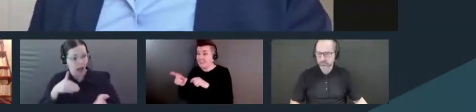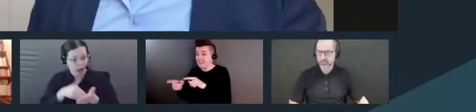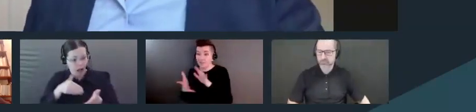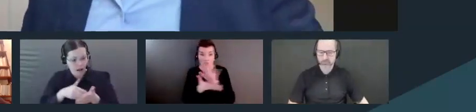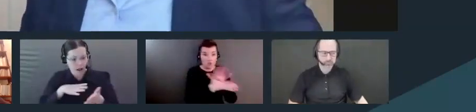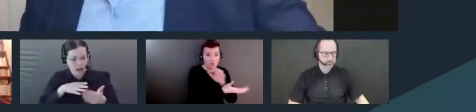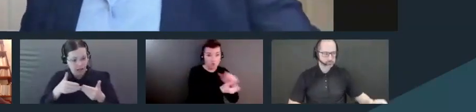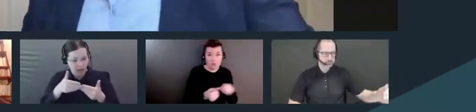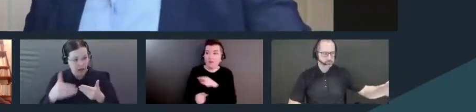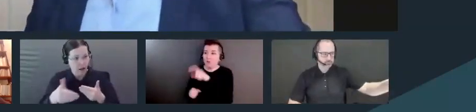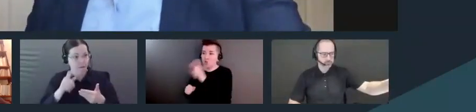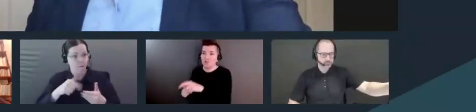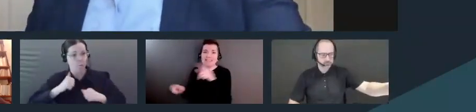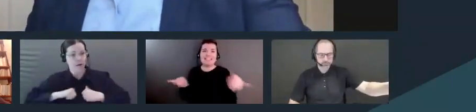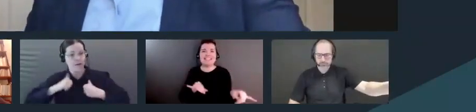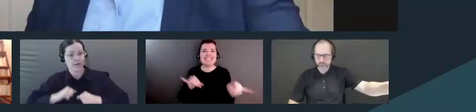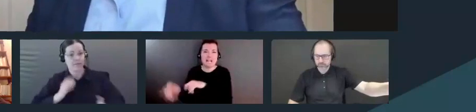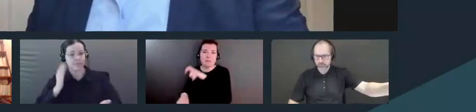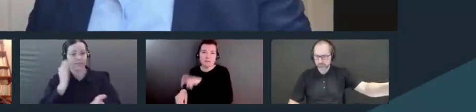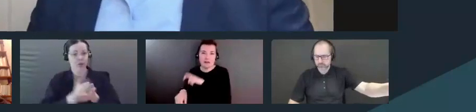Thank you.